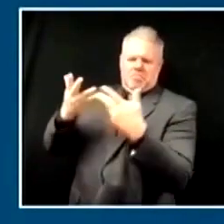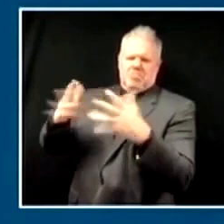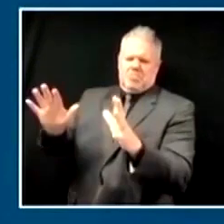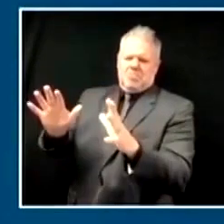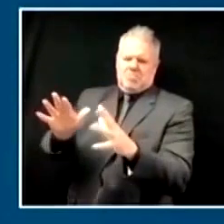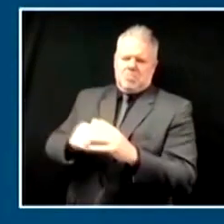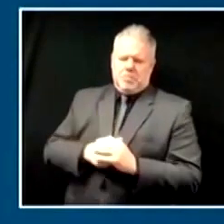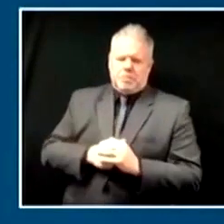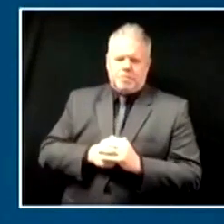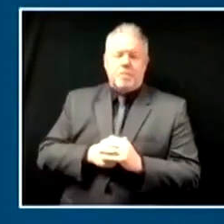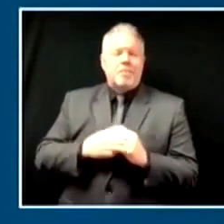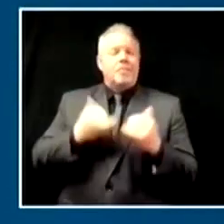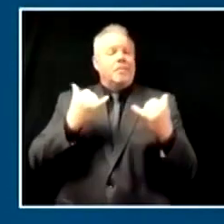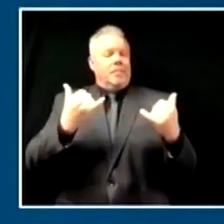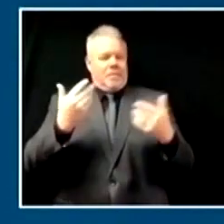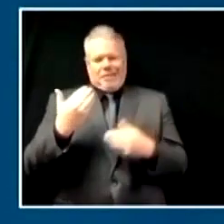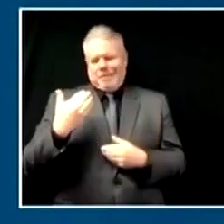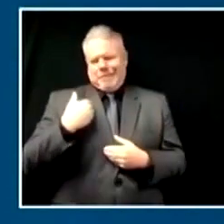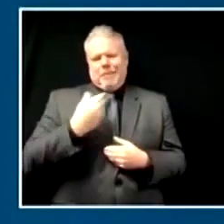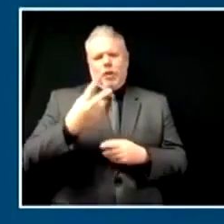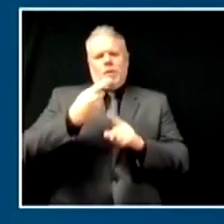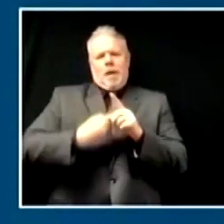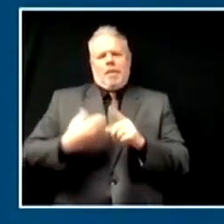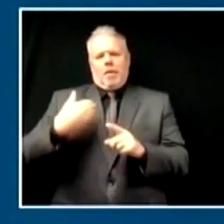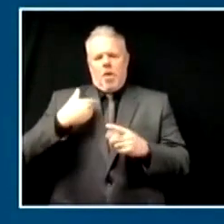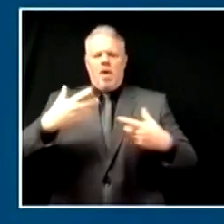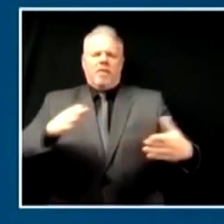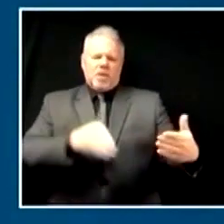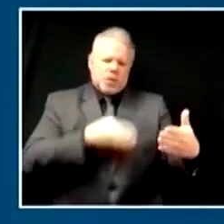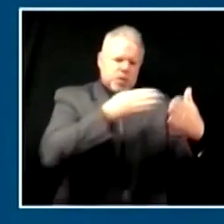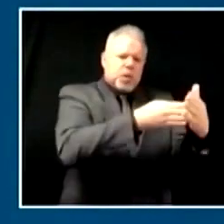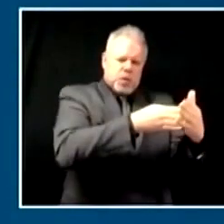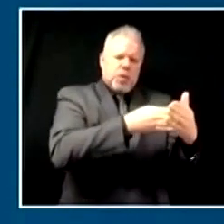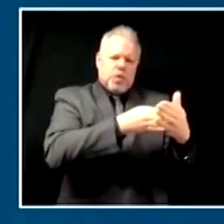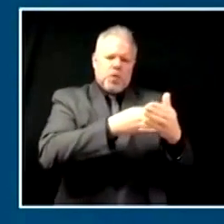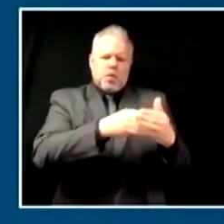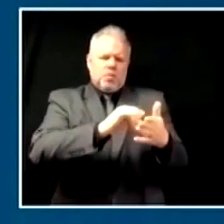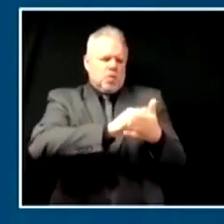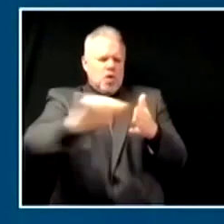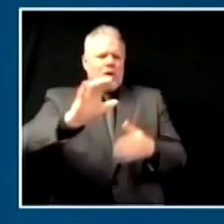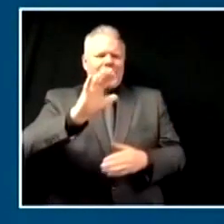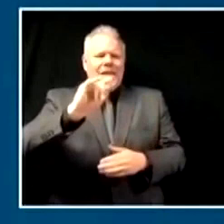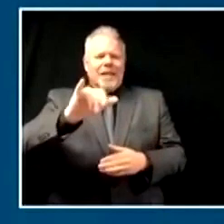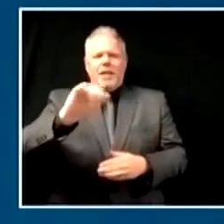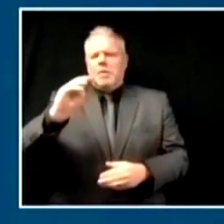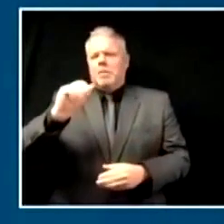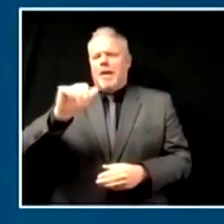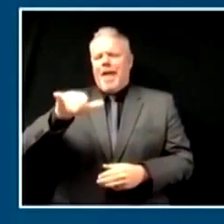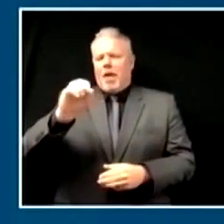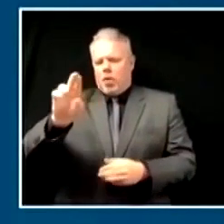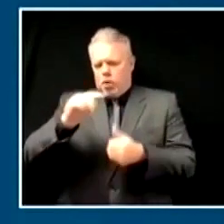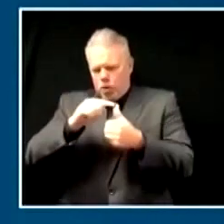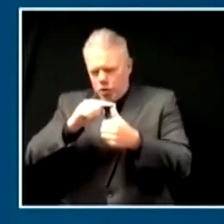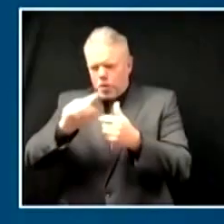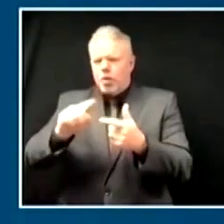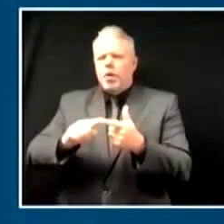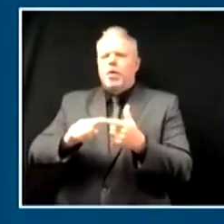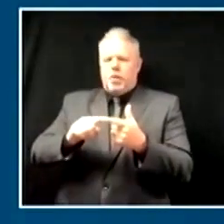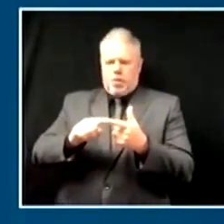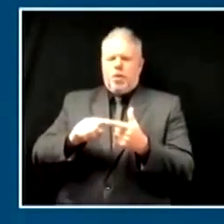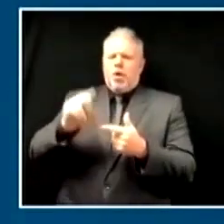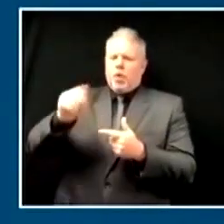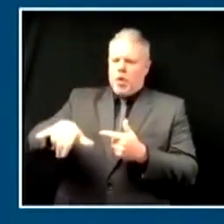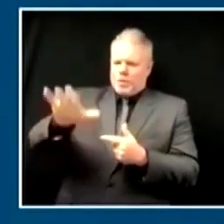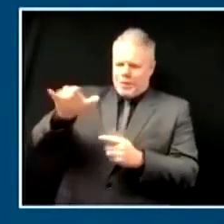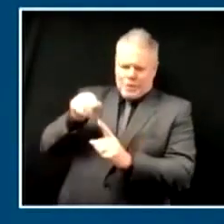York, the city of New York, and the leadership of NYPD to end